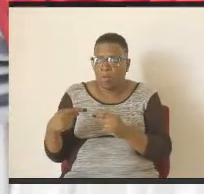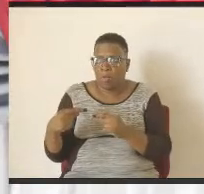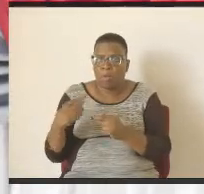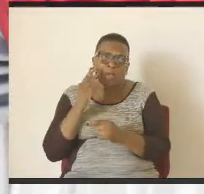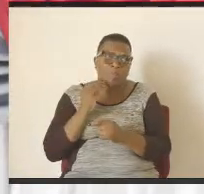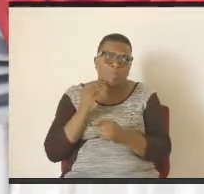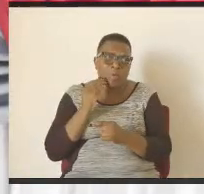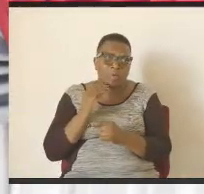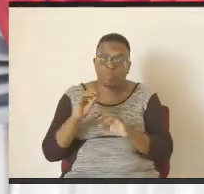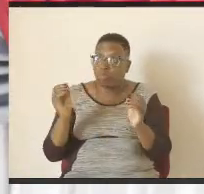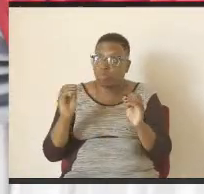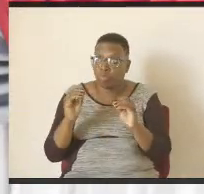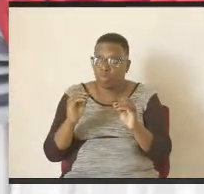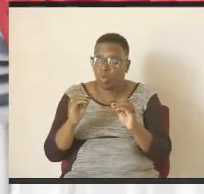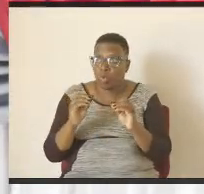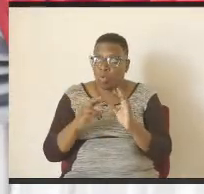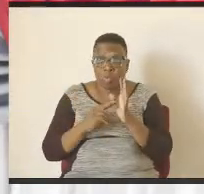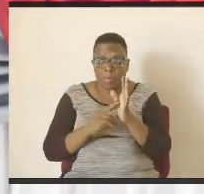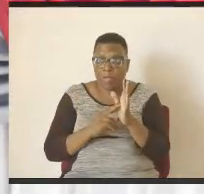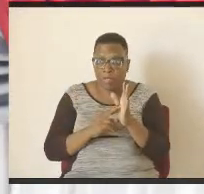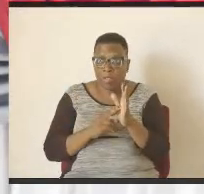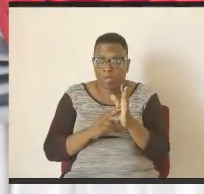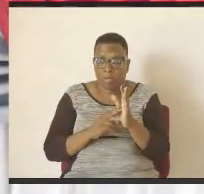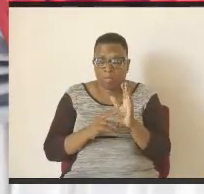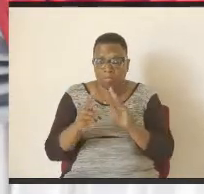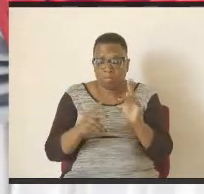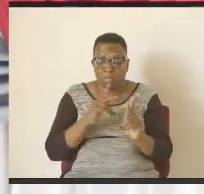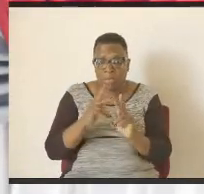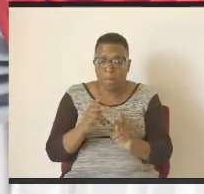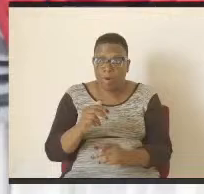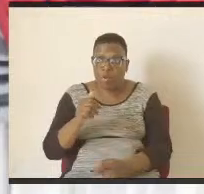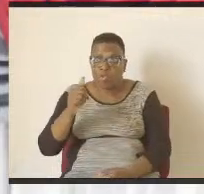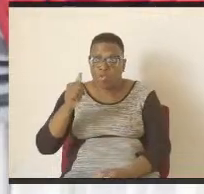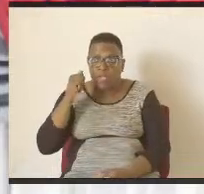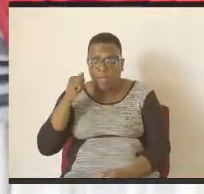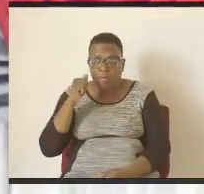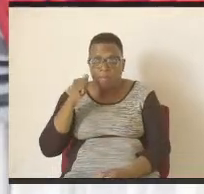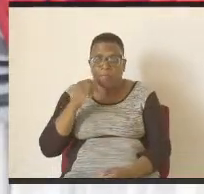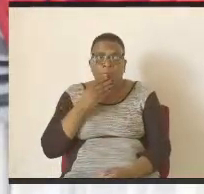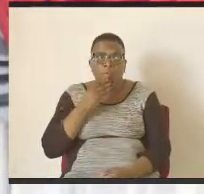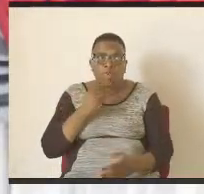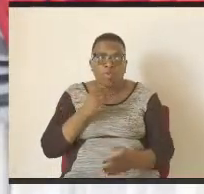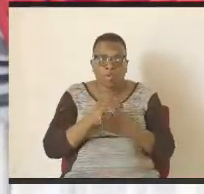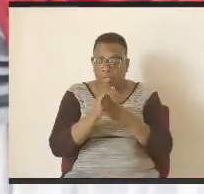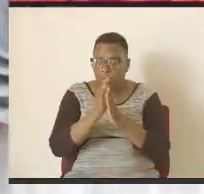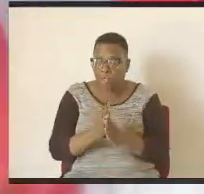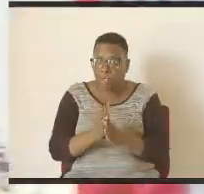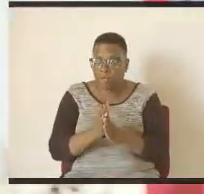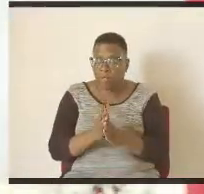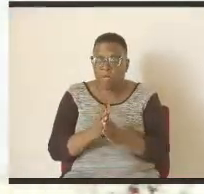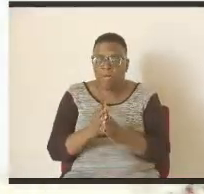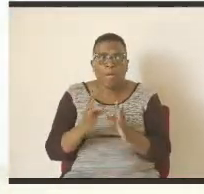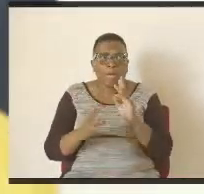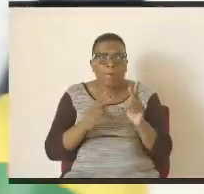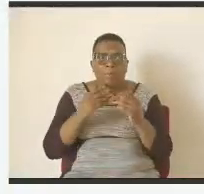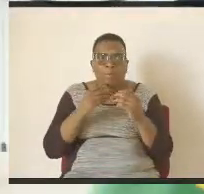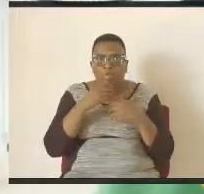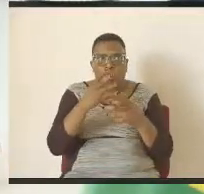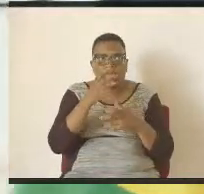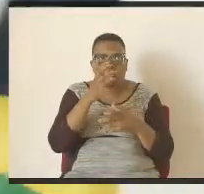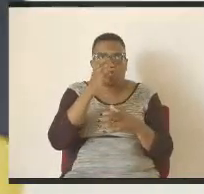representation. We talk about the rejection from the Jewish leaders and from the people. Crucify him! Crucify